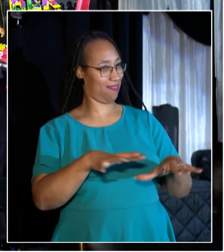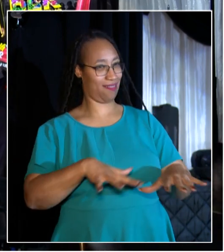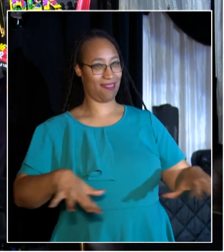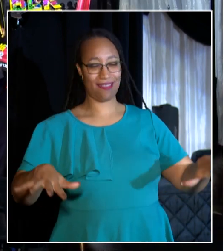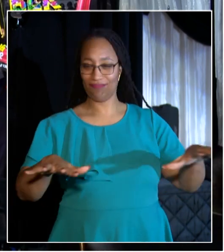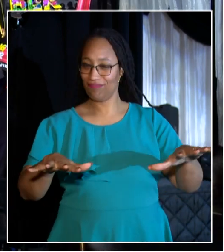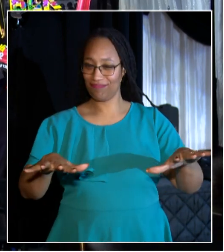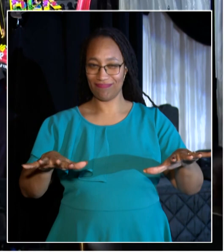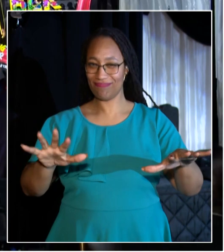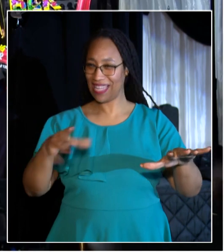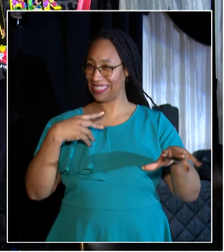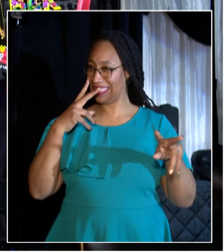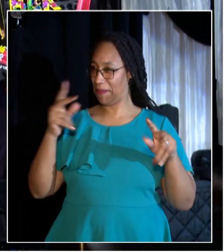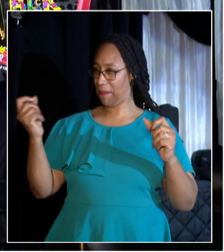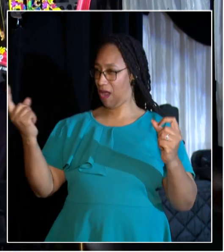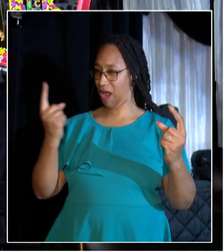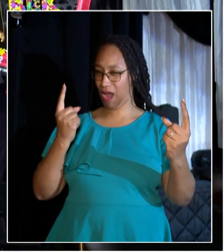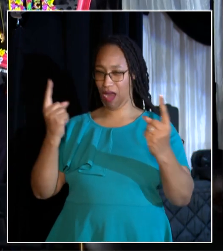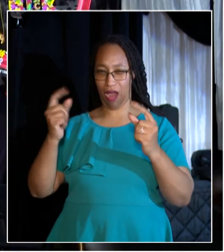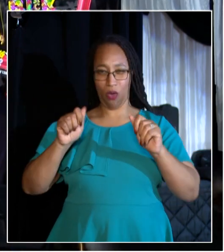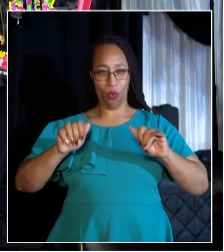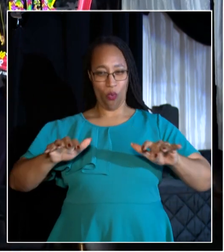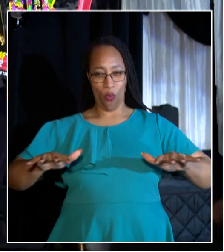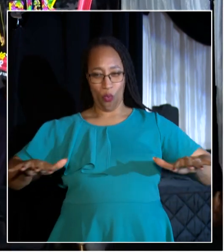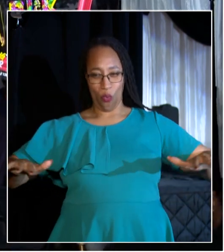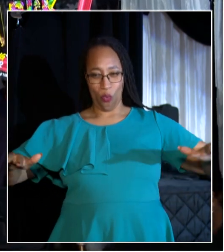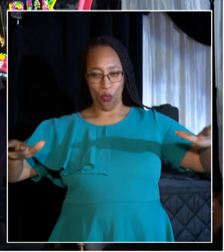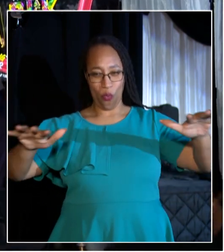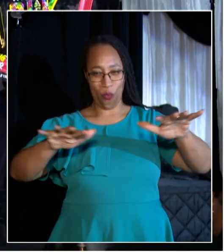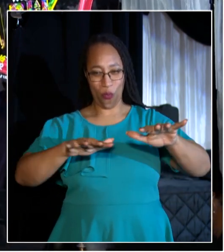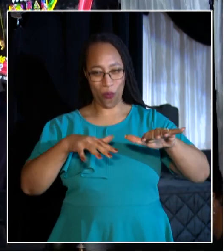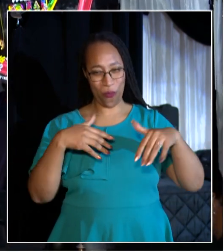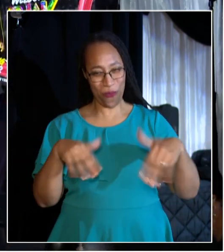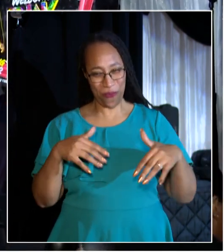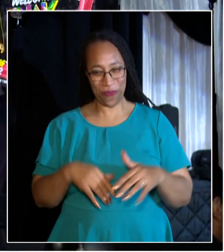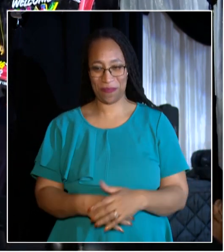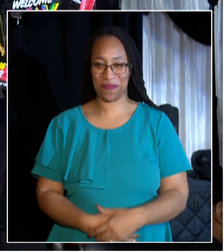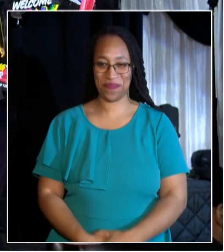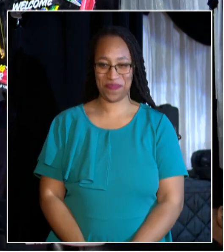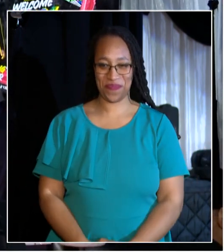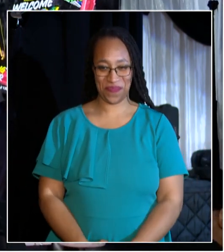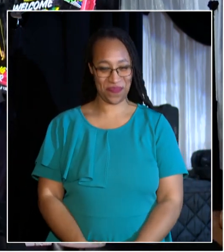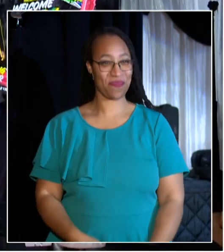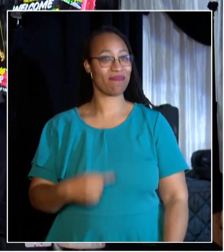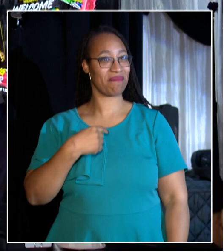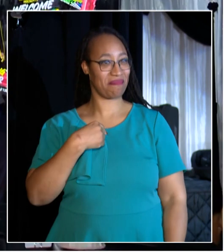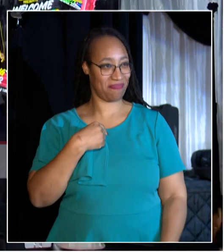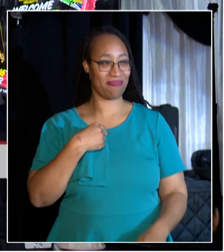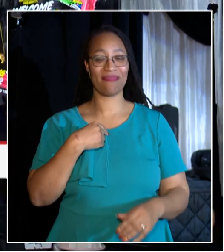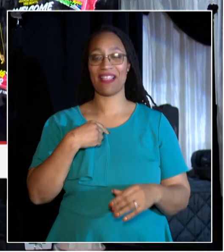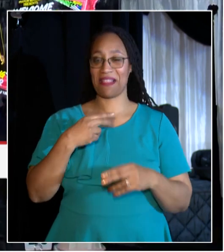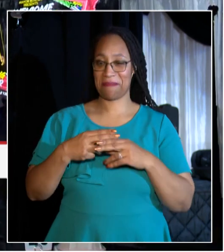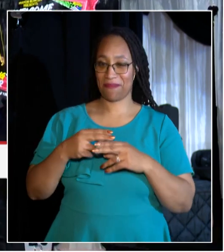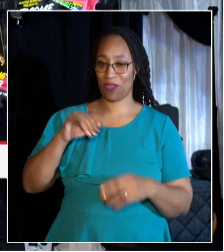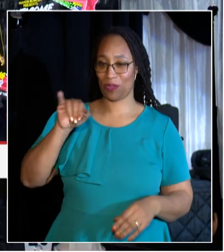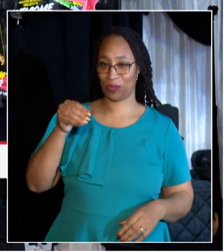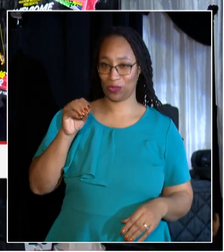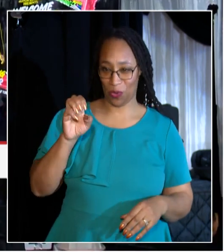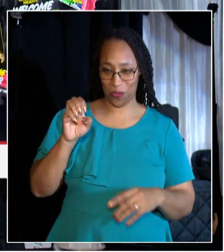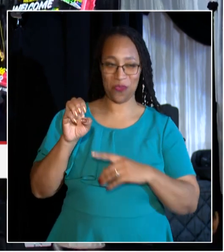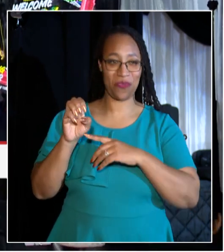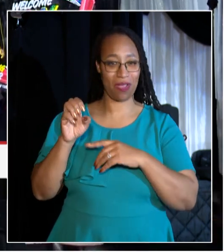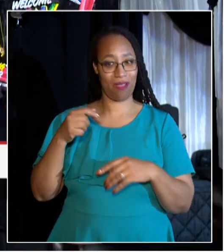Thank you so very much. My name is Joe Claire, and I'm super excited to be here with you all tonight. Of course, I represent